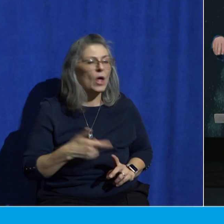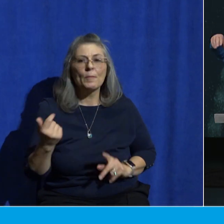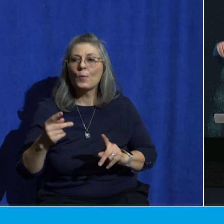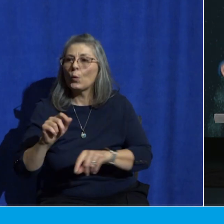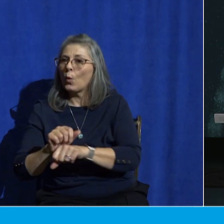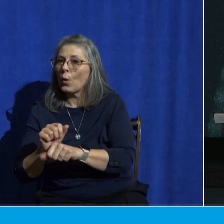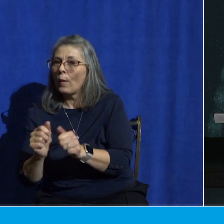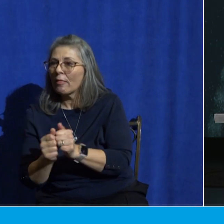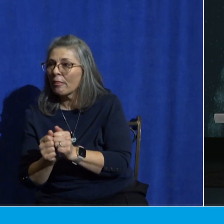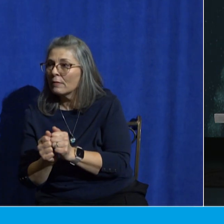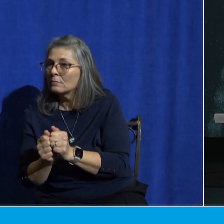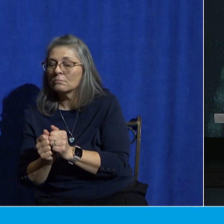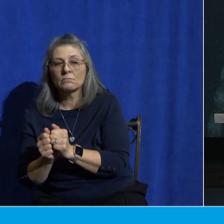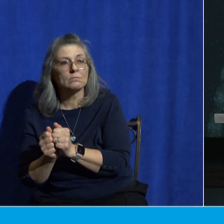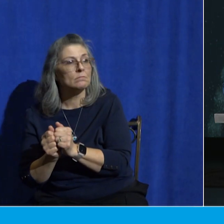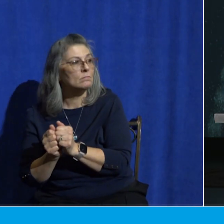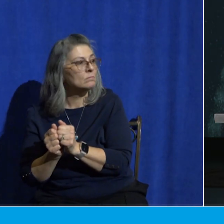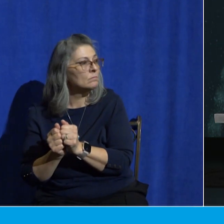co-workers,